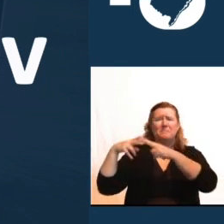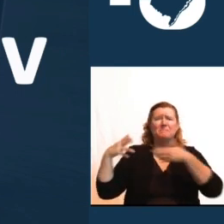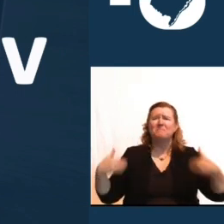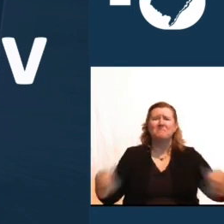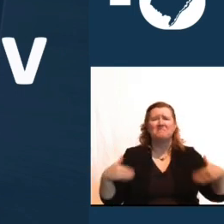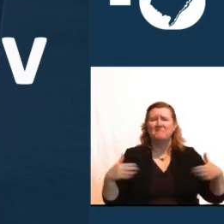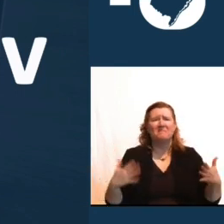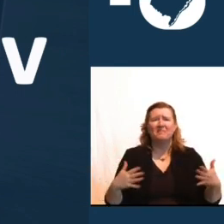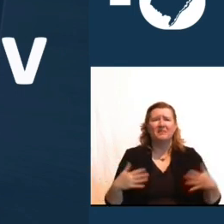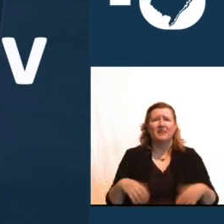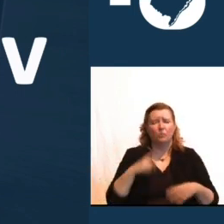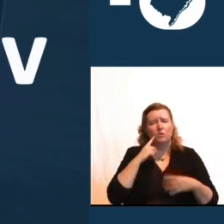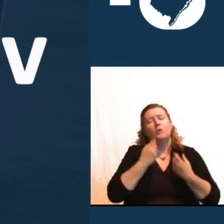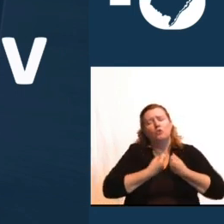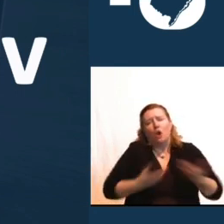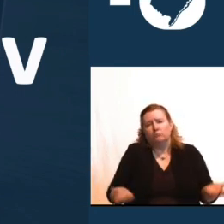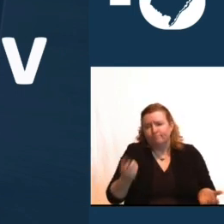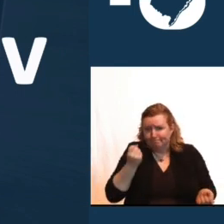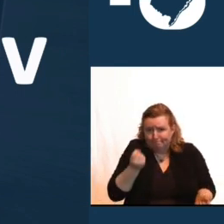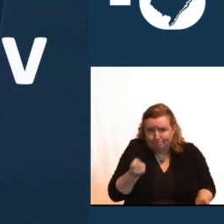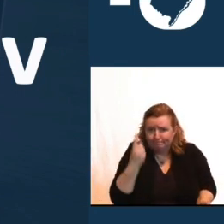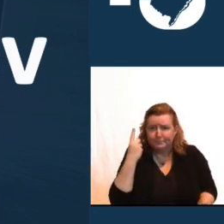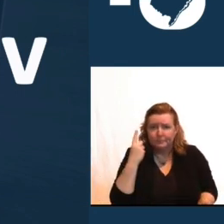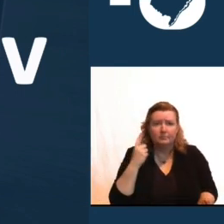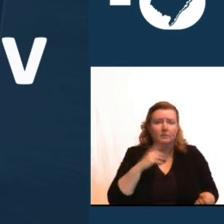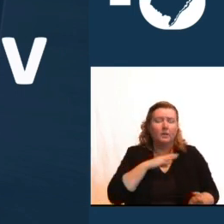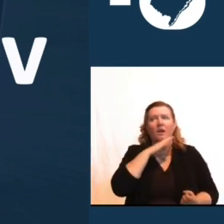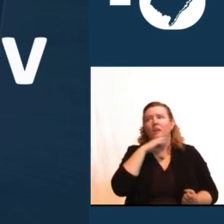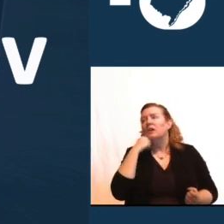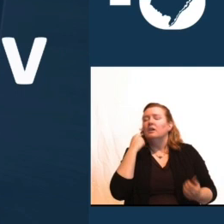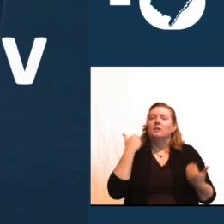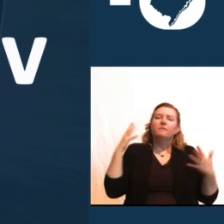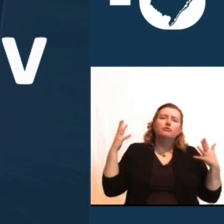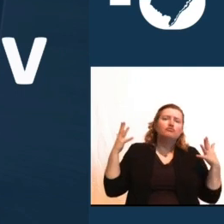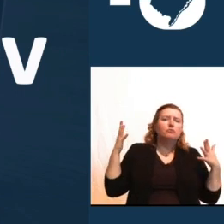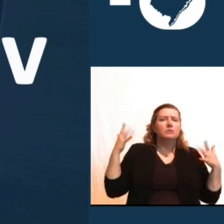doubt, so are we. We persevered and fought